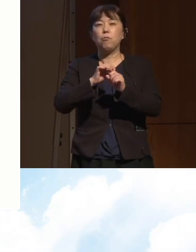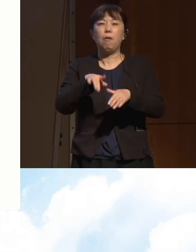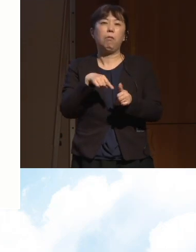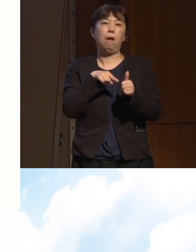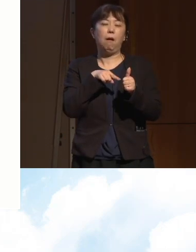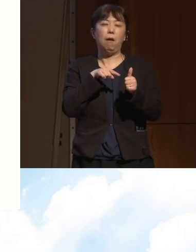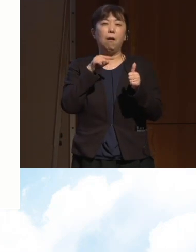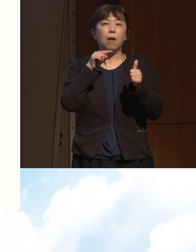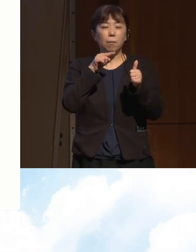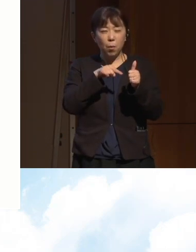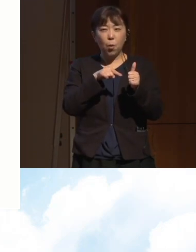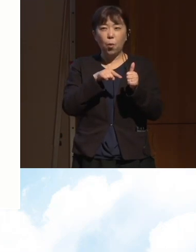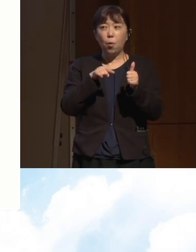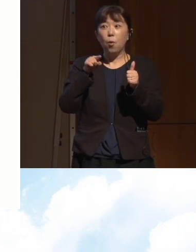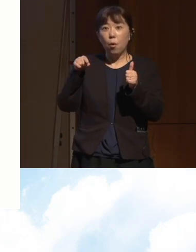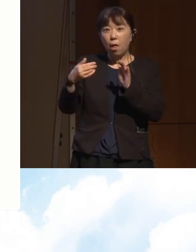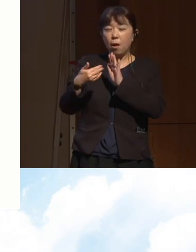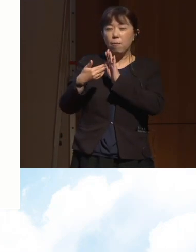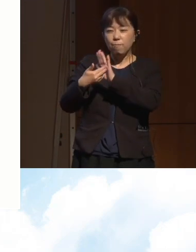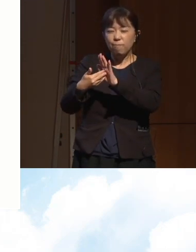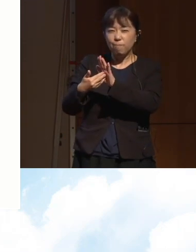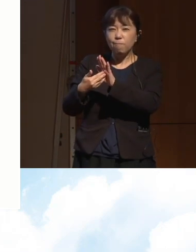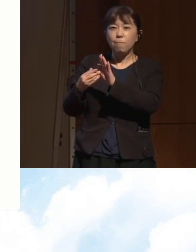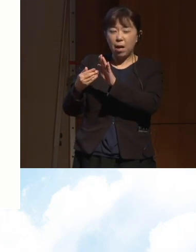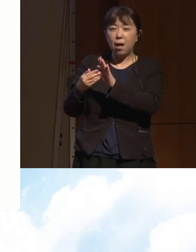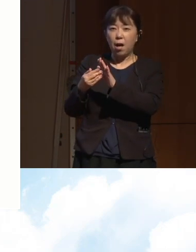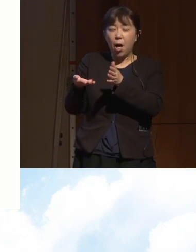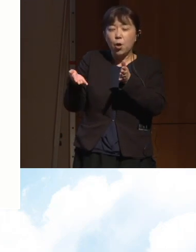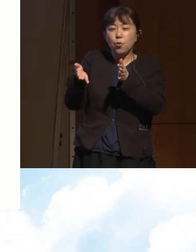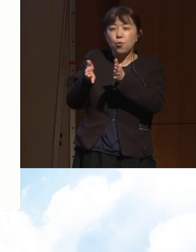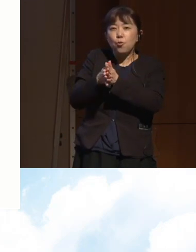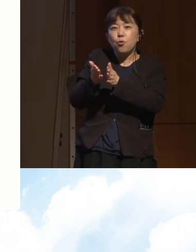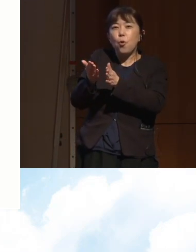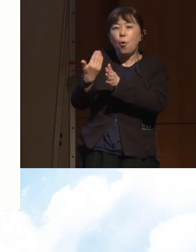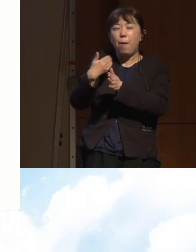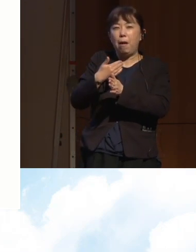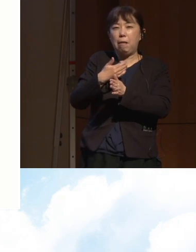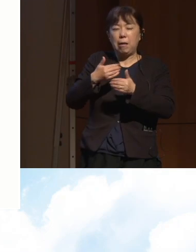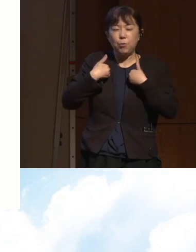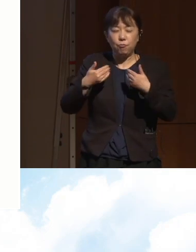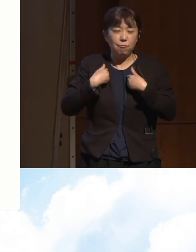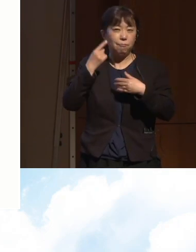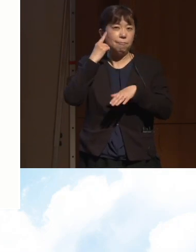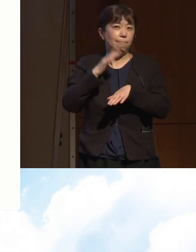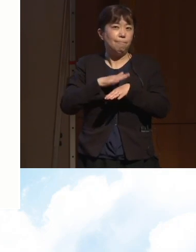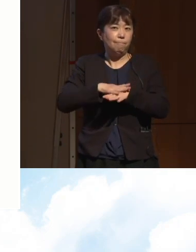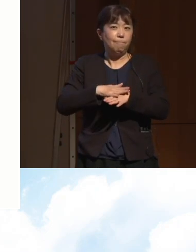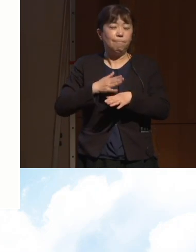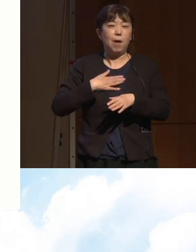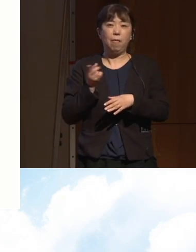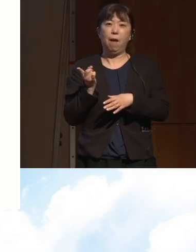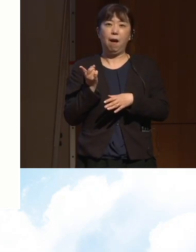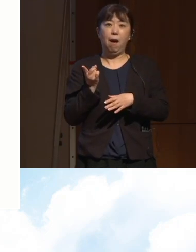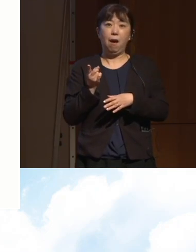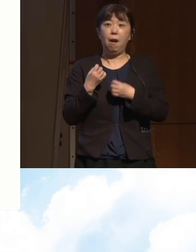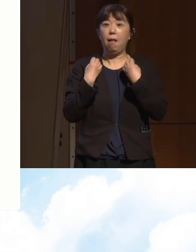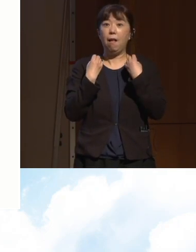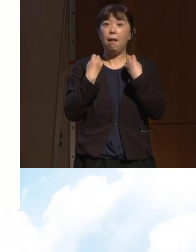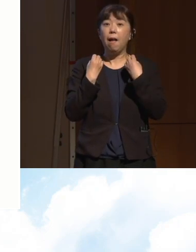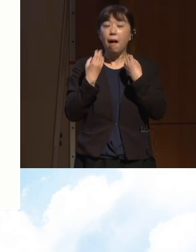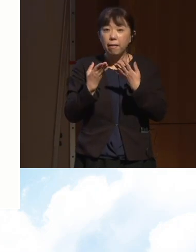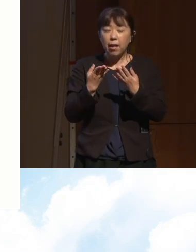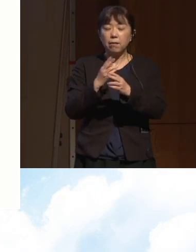pre-fusion form of RSV. And so that was groundbreaking for being able to develop a vaccine